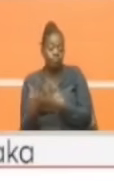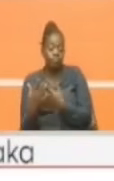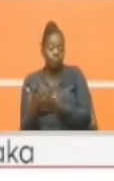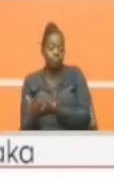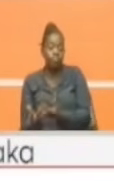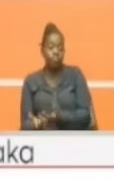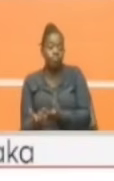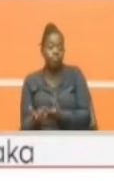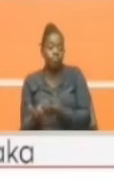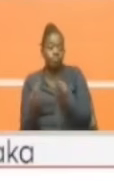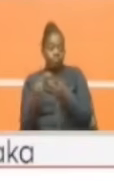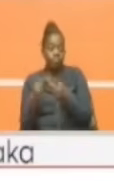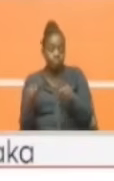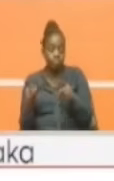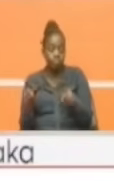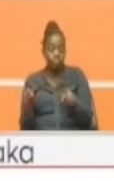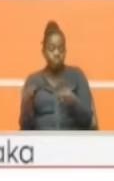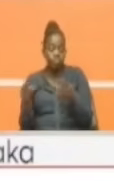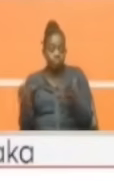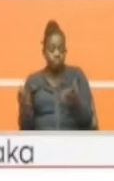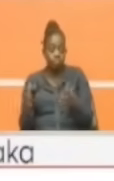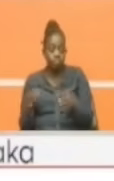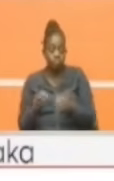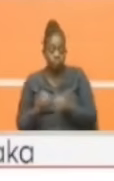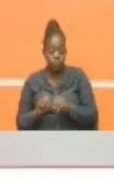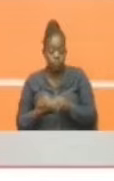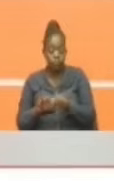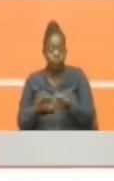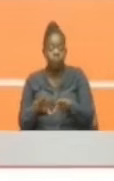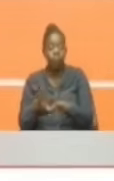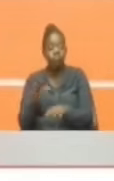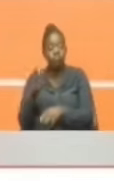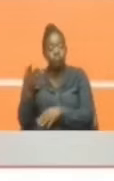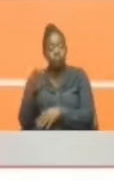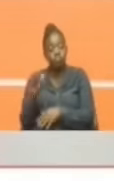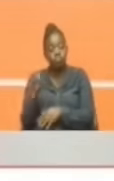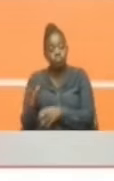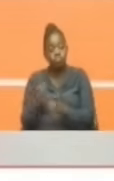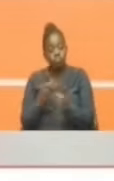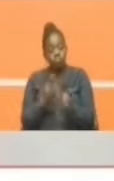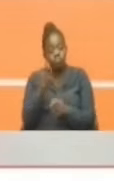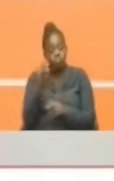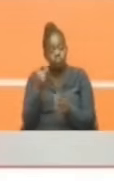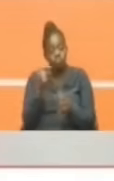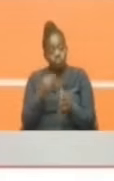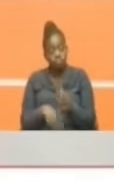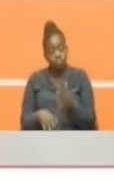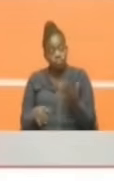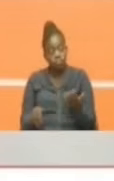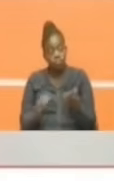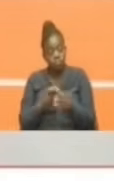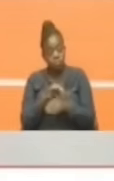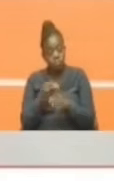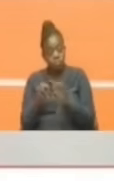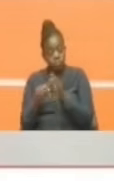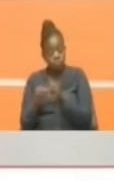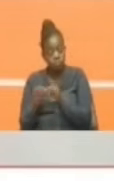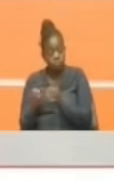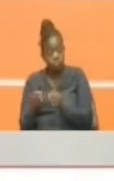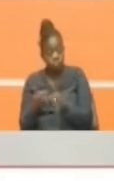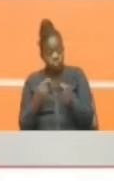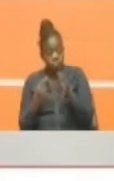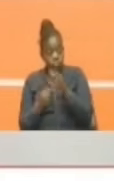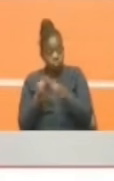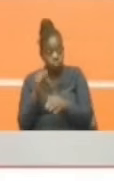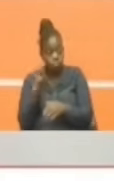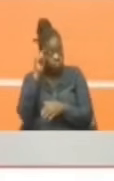eremererwa ng'entandika okweggyako amazzi agamu. Omuntu wa bulijjo akiyita pulitinga mu mbeera eyo